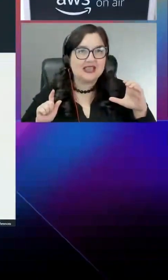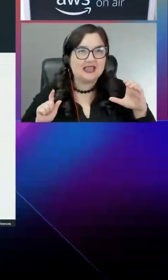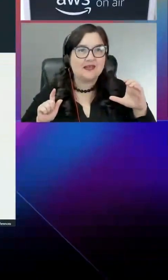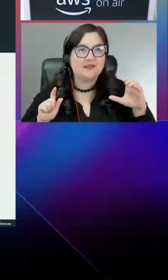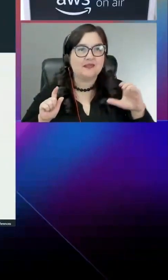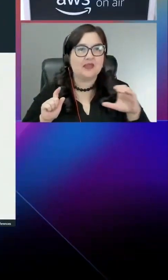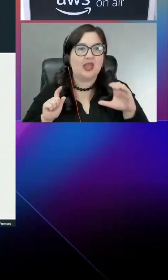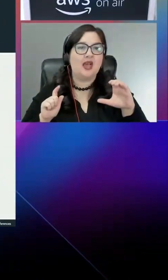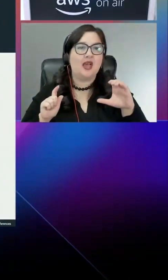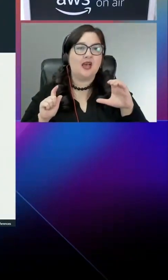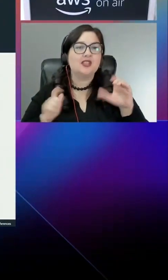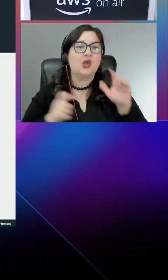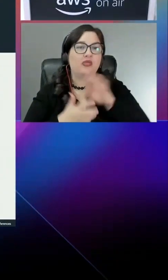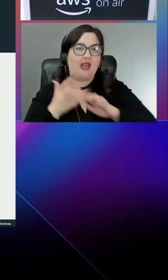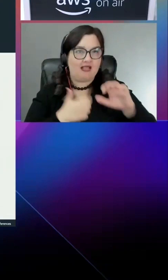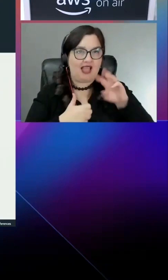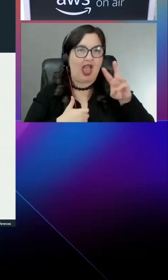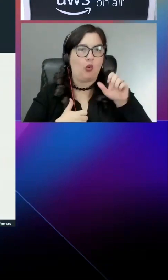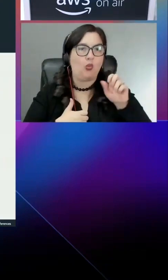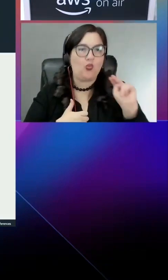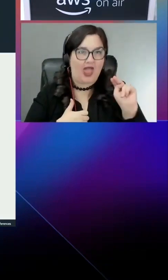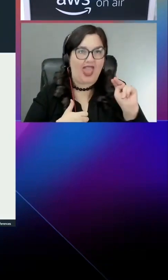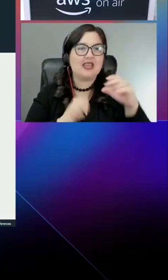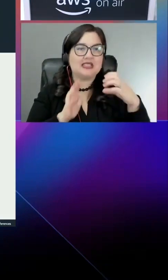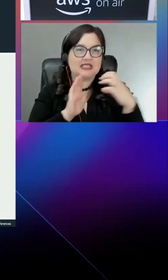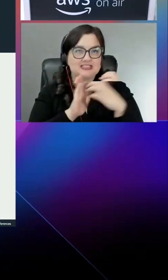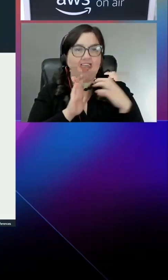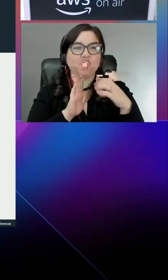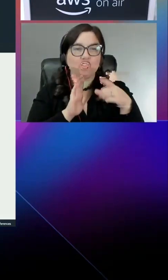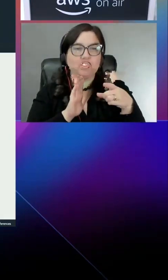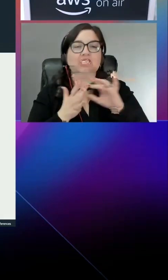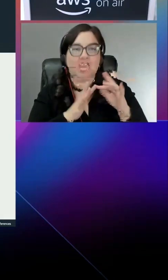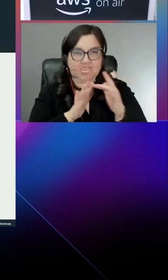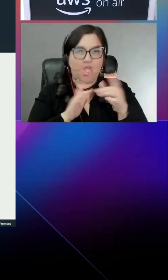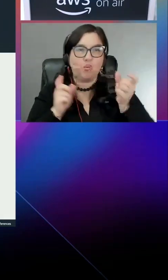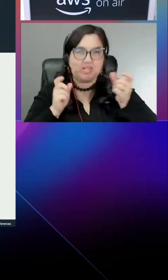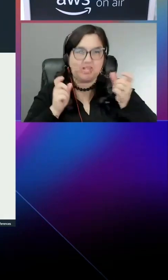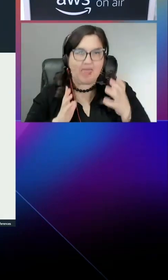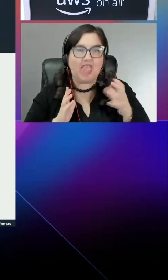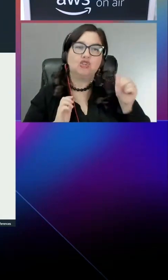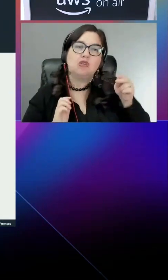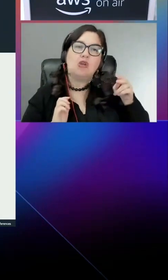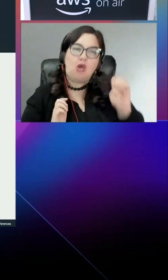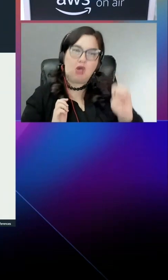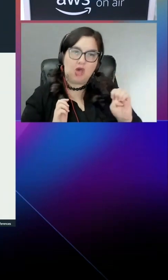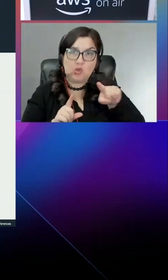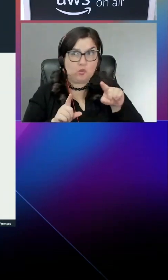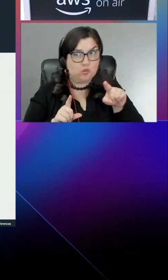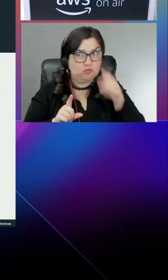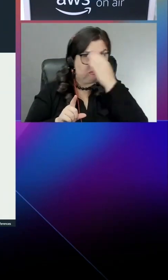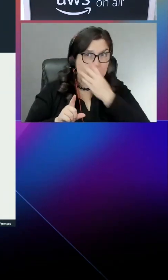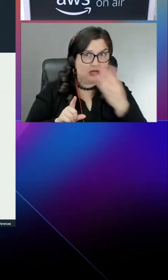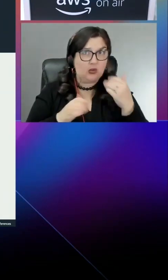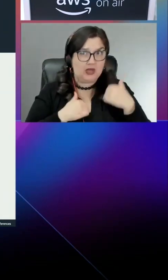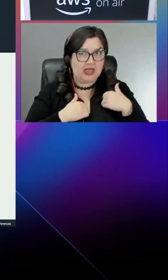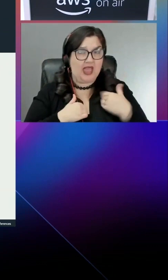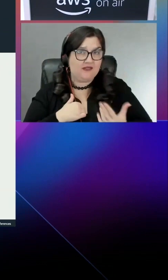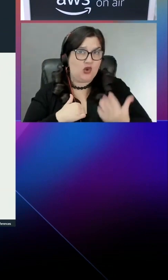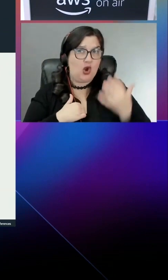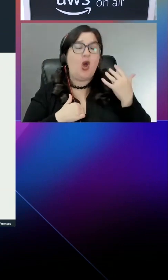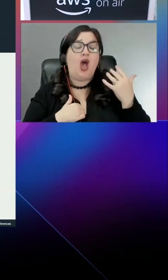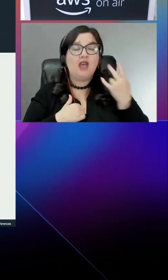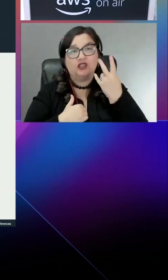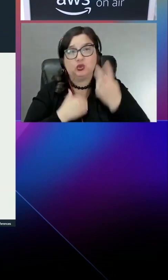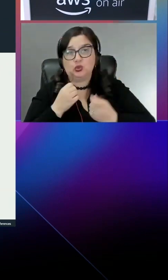section. The network manager is the console. We've actually had this for a while. We released this 2 years ago as part of Transit Gateway